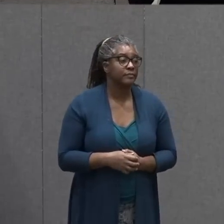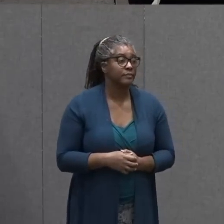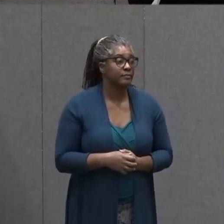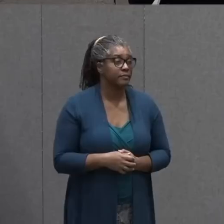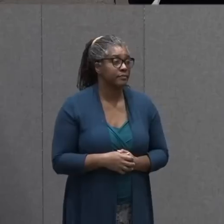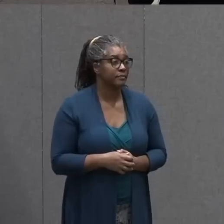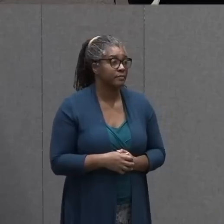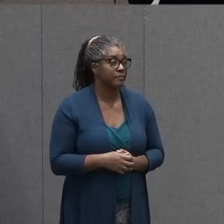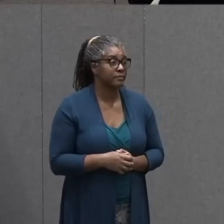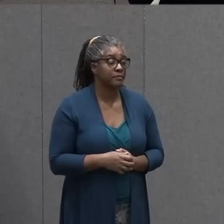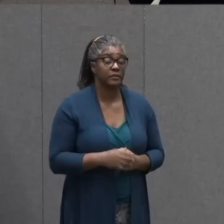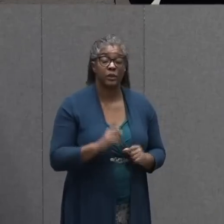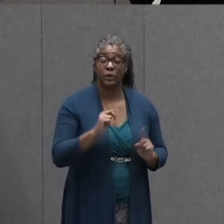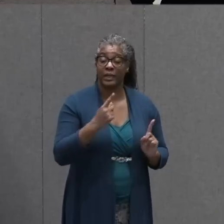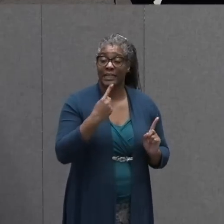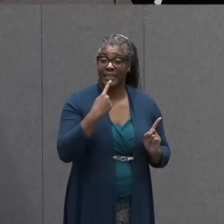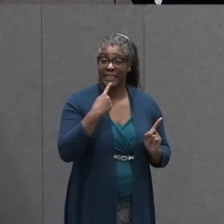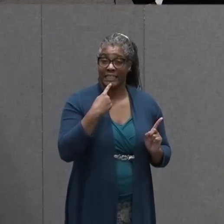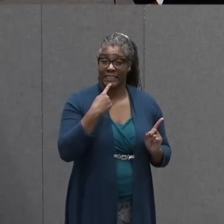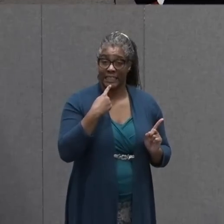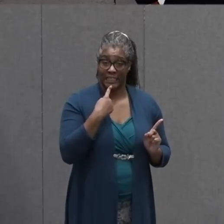Okay, so it says